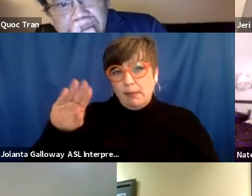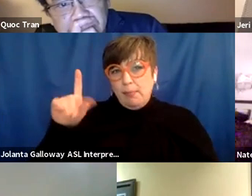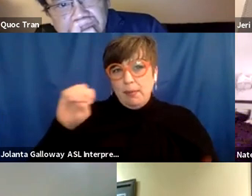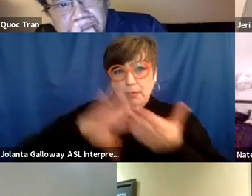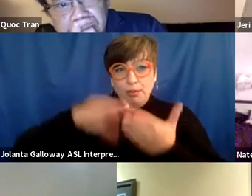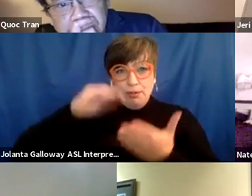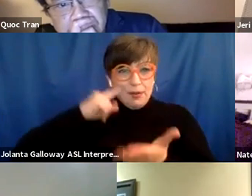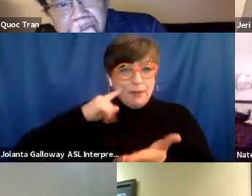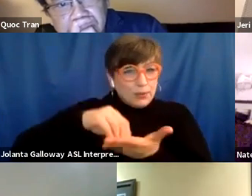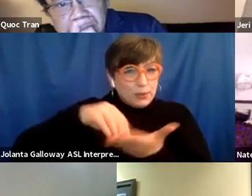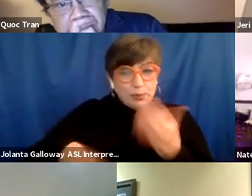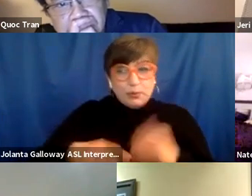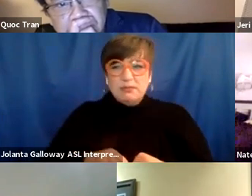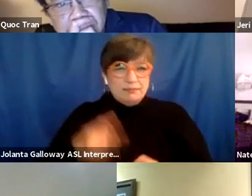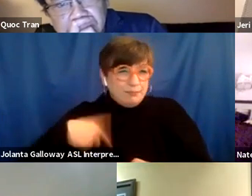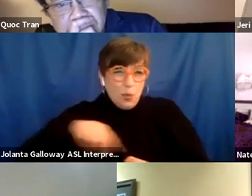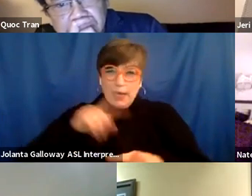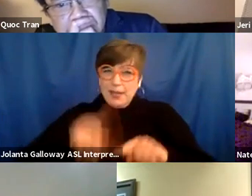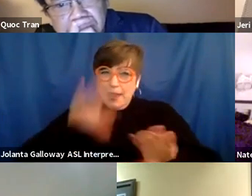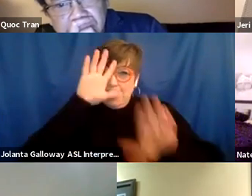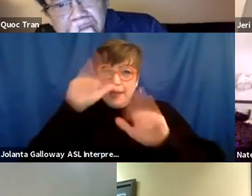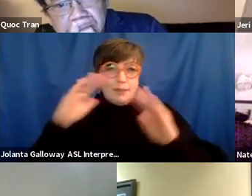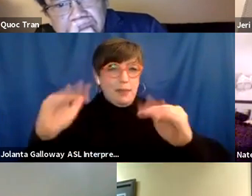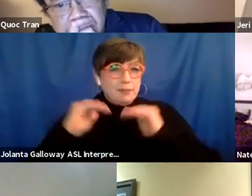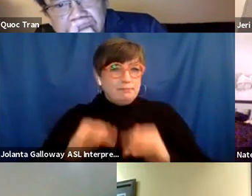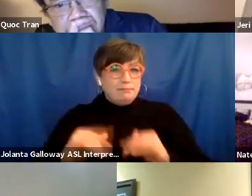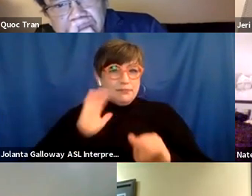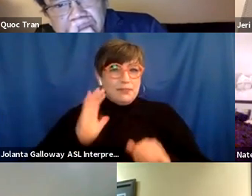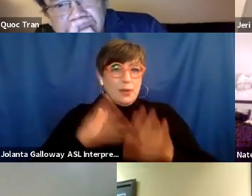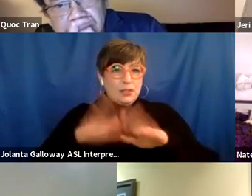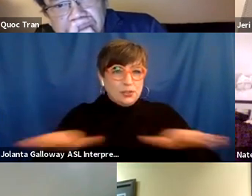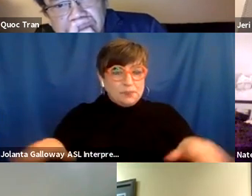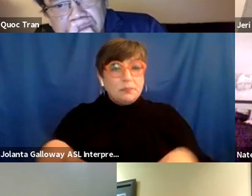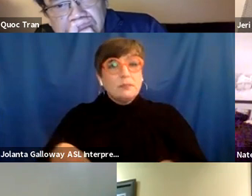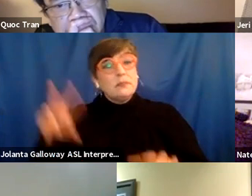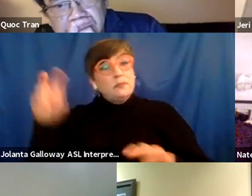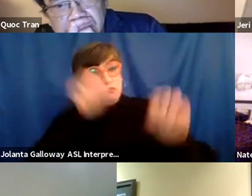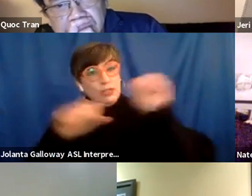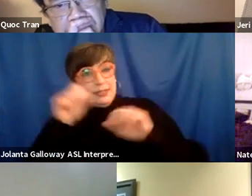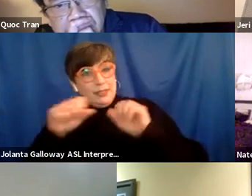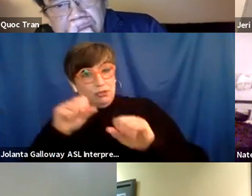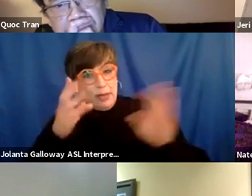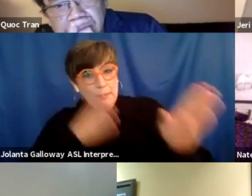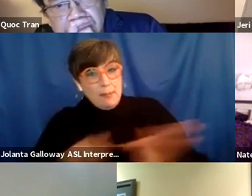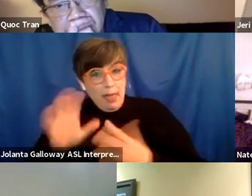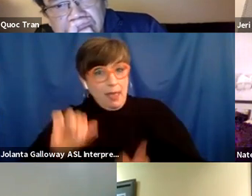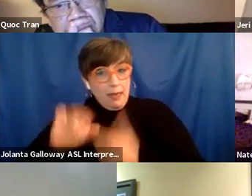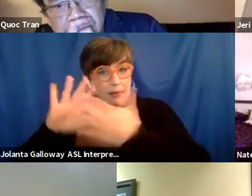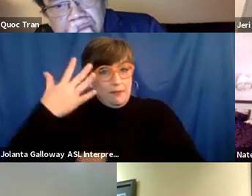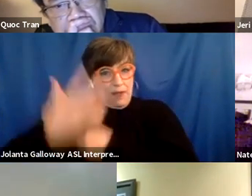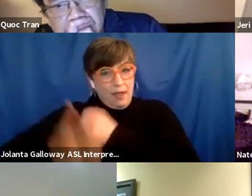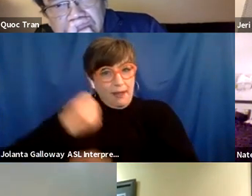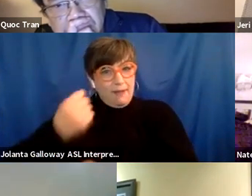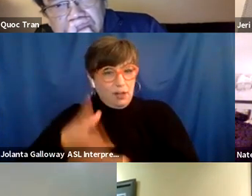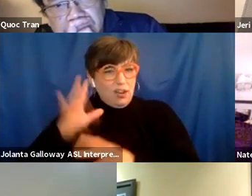can accept nothing less for our children. The 5-year strategic plan that unanimously adopted last spring